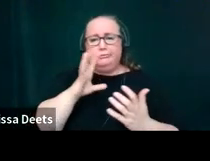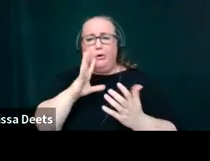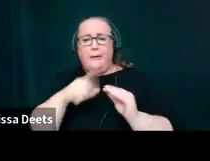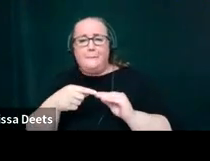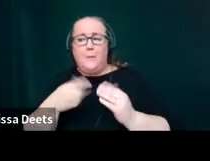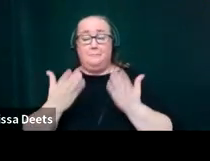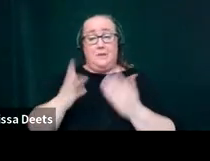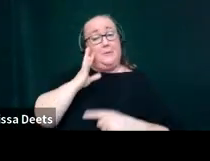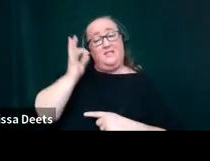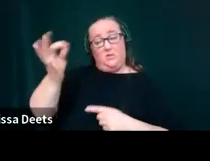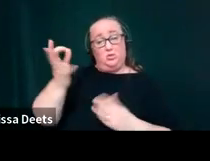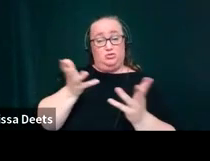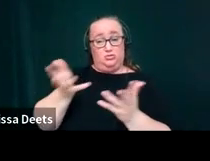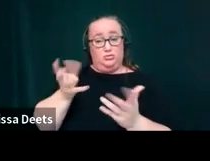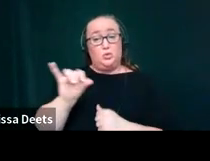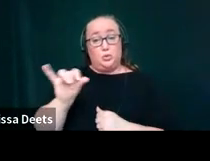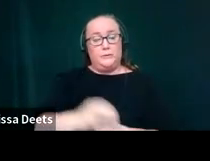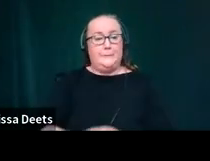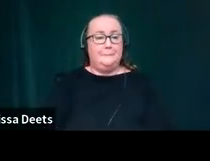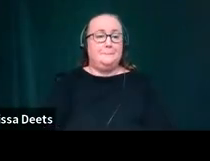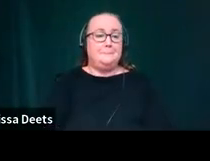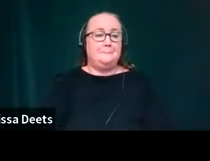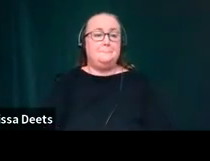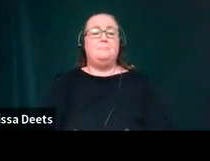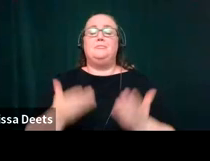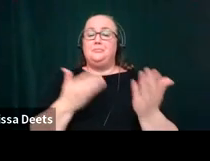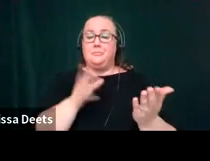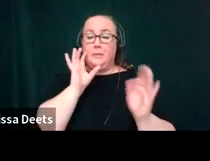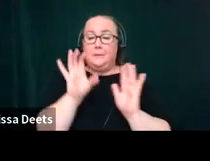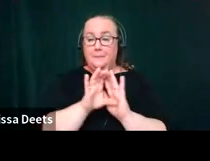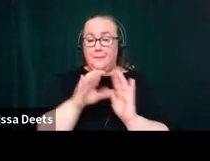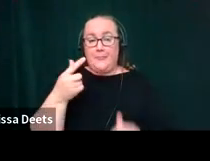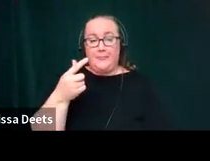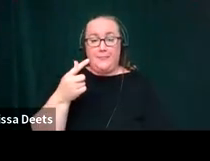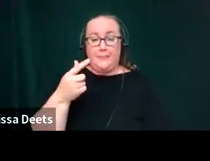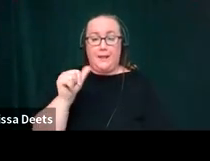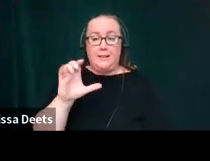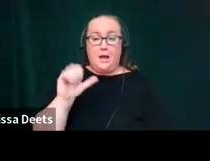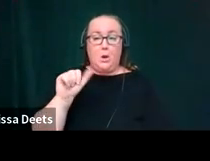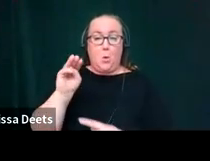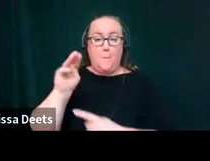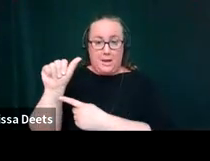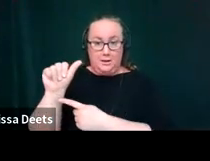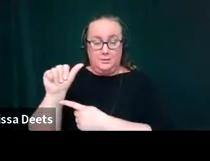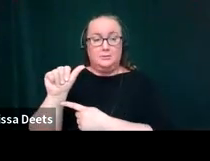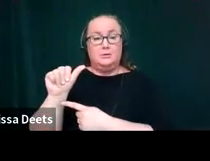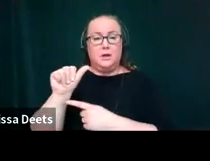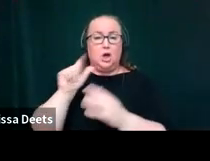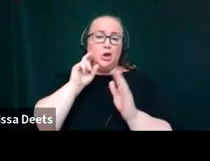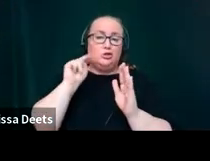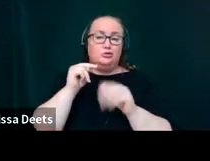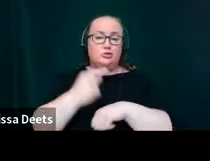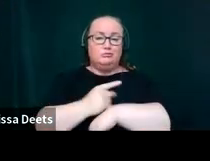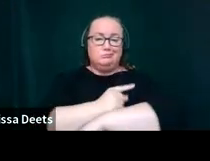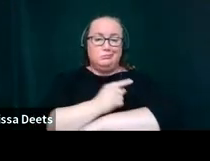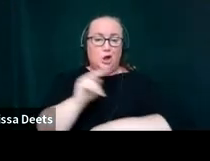follow-up conversations. So this slide shows a picture of a glaucomatous optic nerve as well as a normal